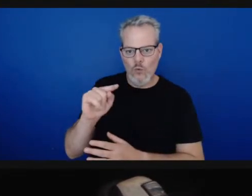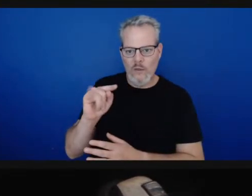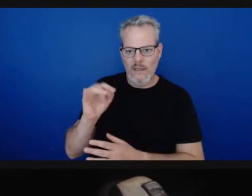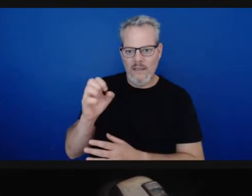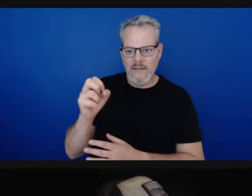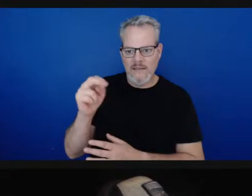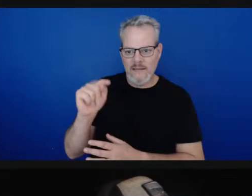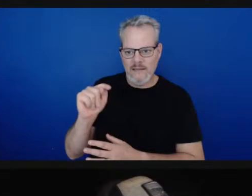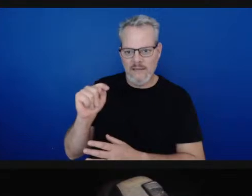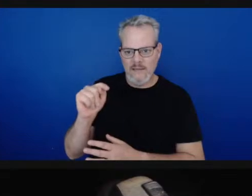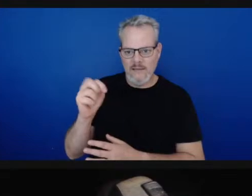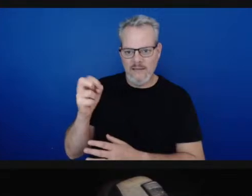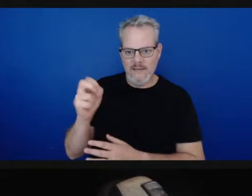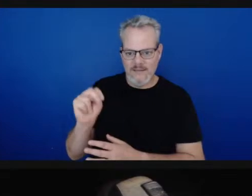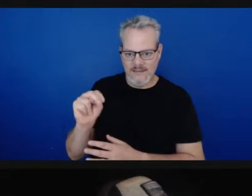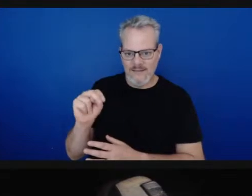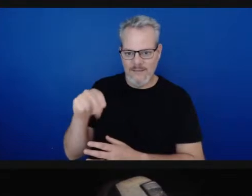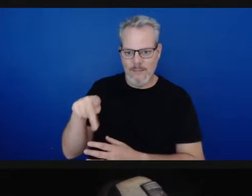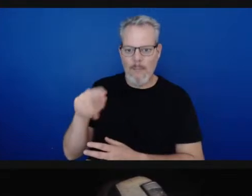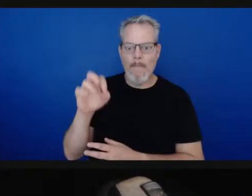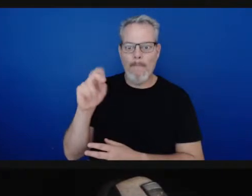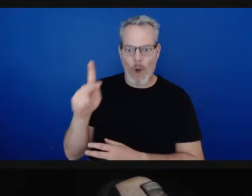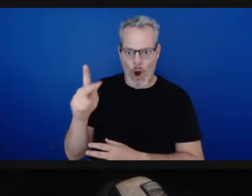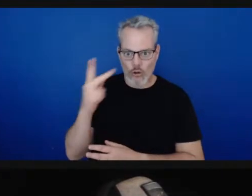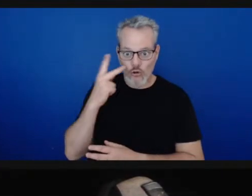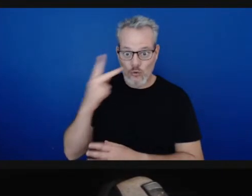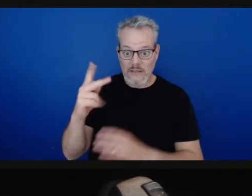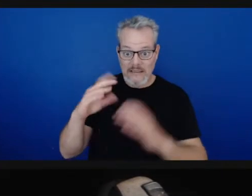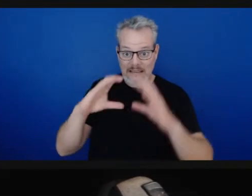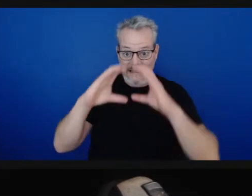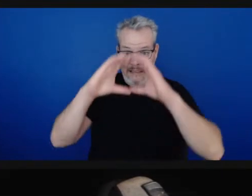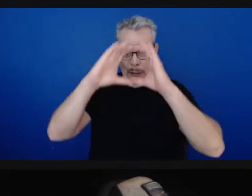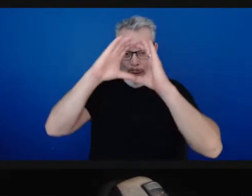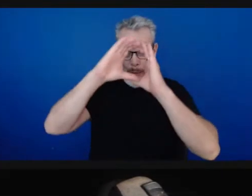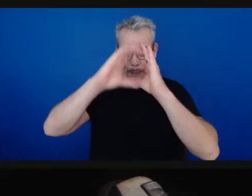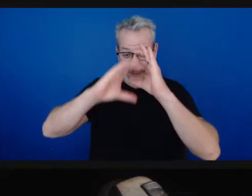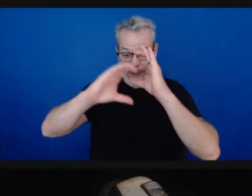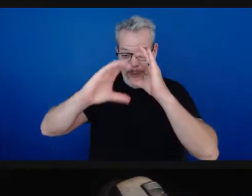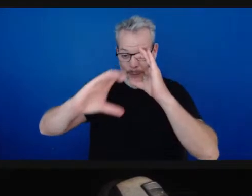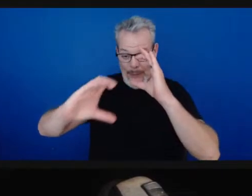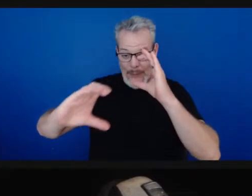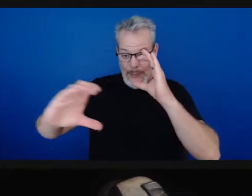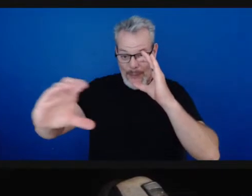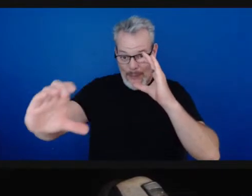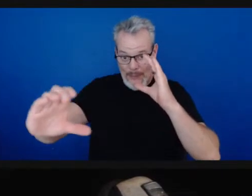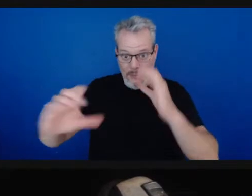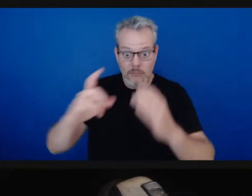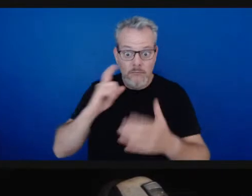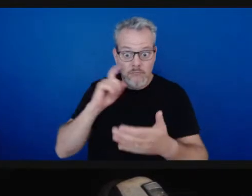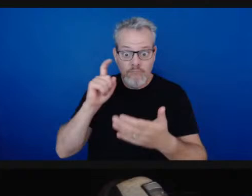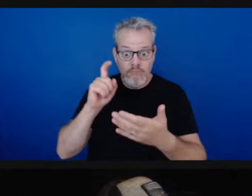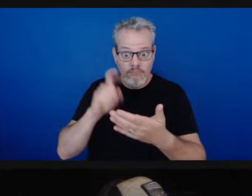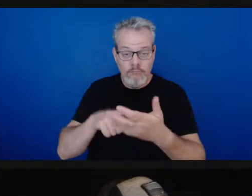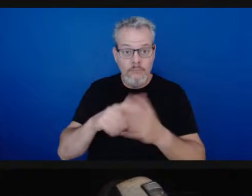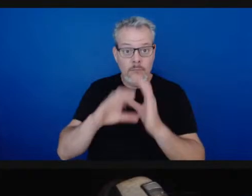And there is that shape of the lava tube right there. Note the lava tubes